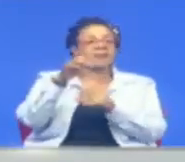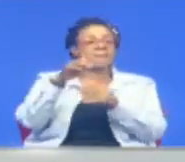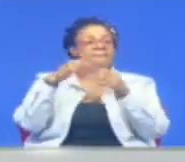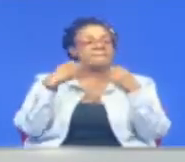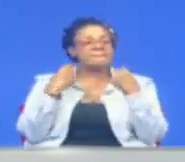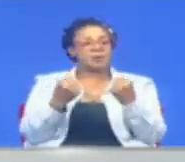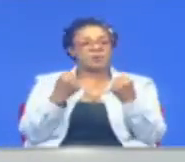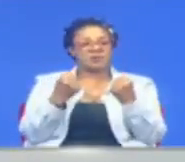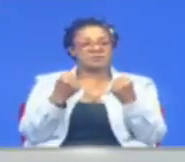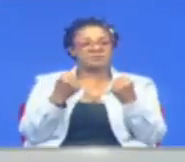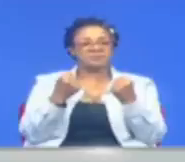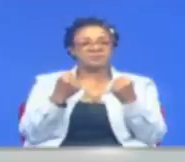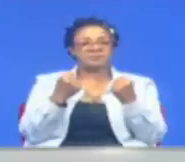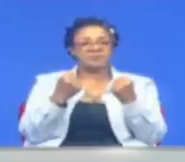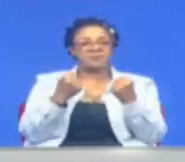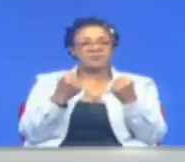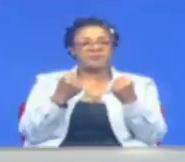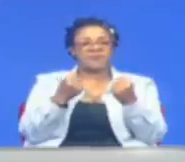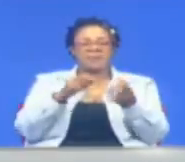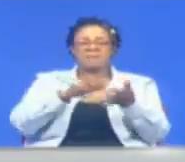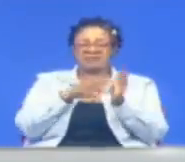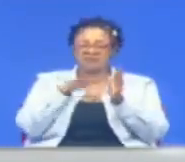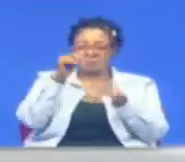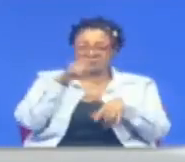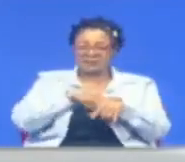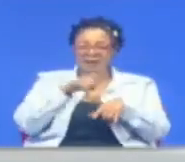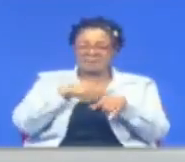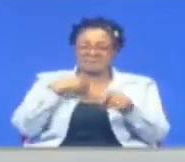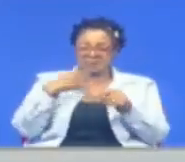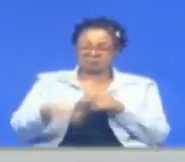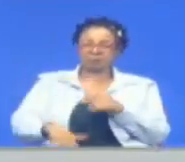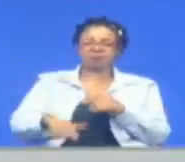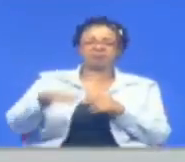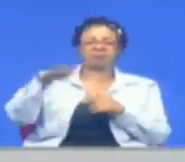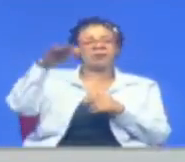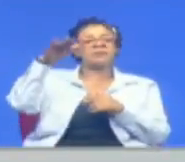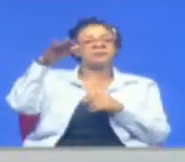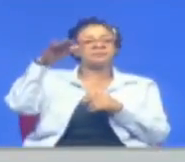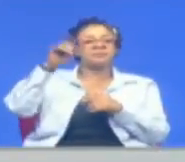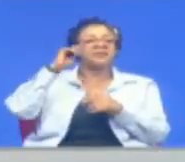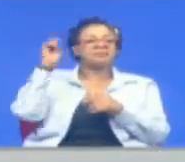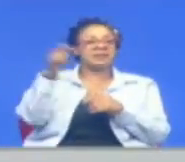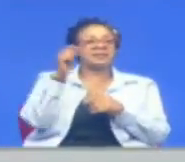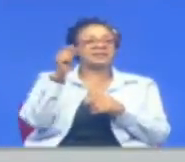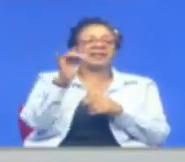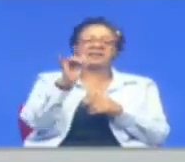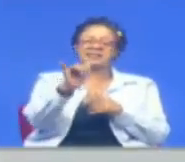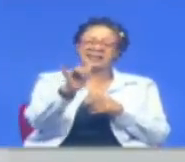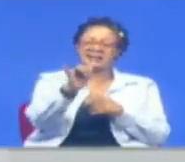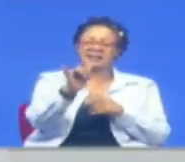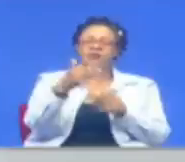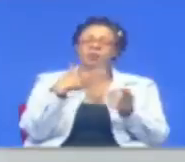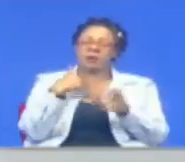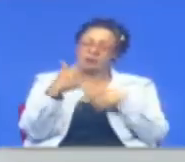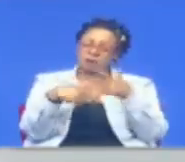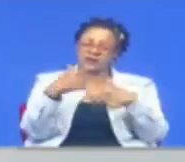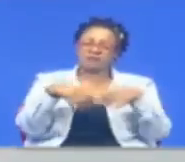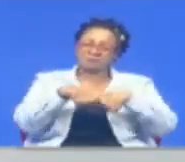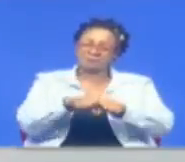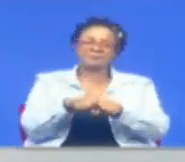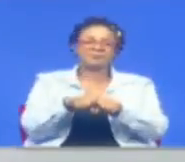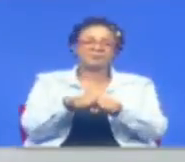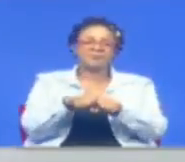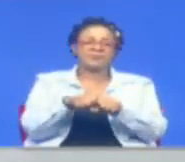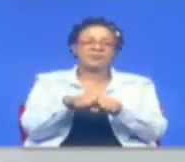the length of my lifetime in this world, the president has been there and he still wants to hold on and